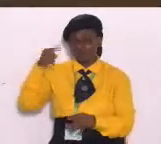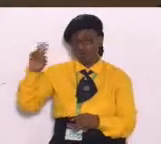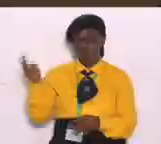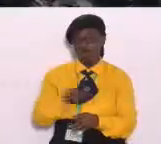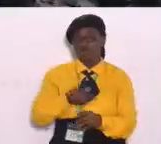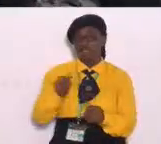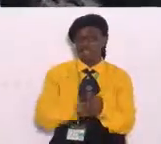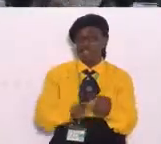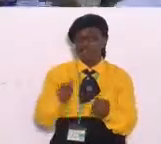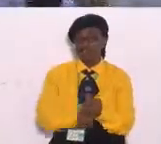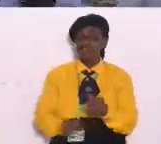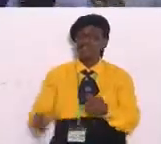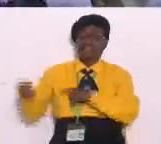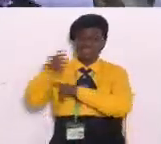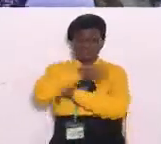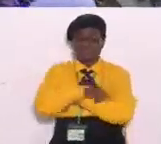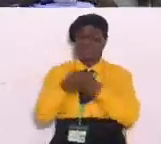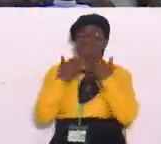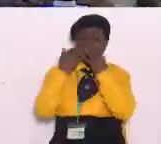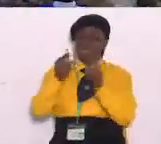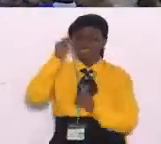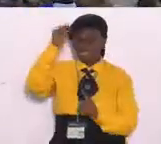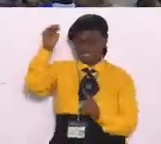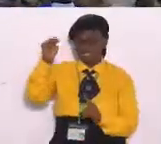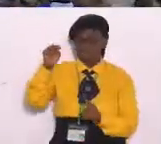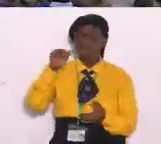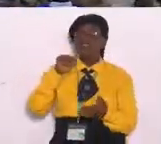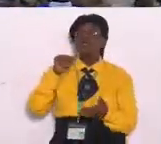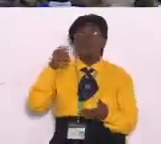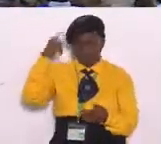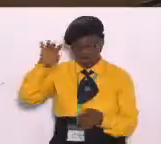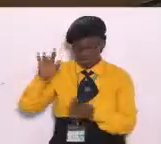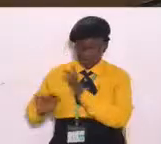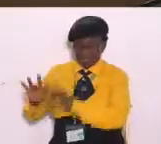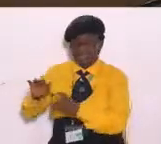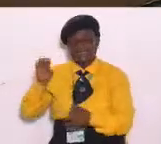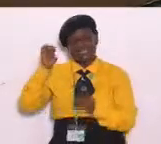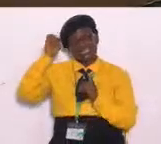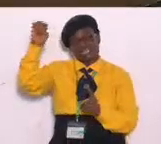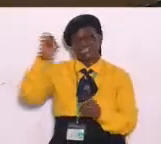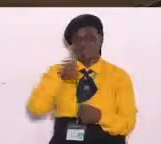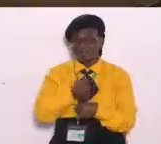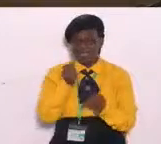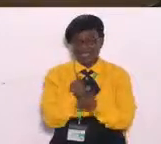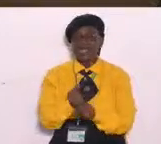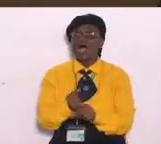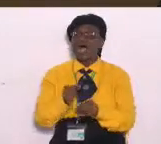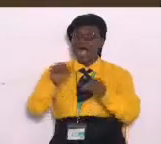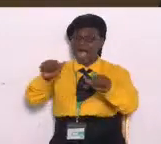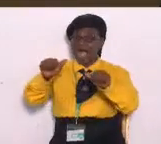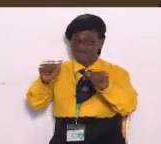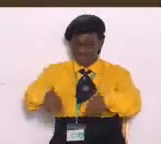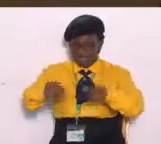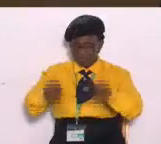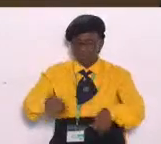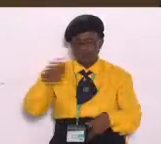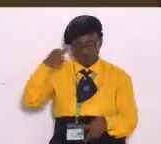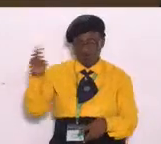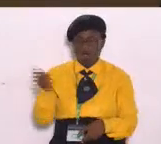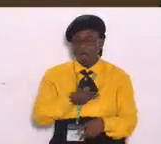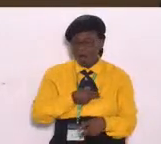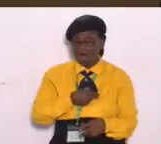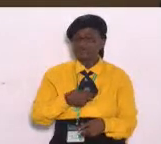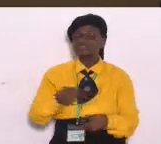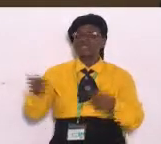mercy that he had been making available to us day by day, all these